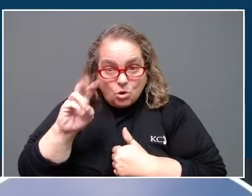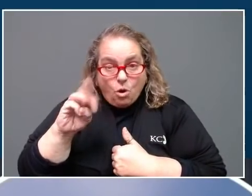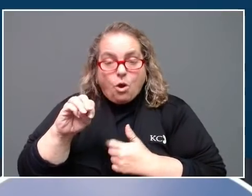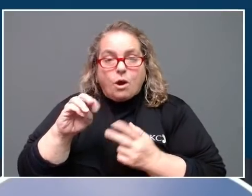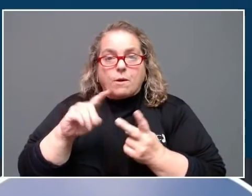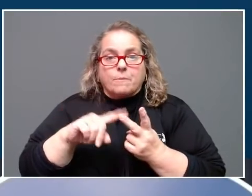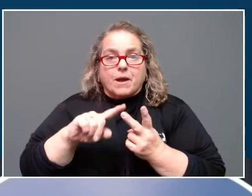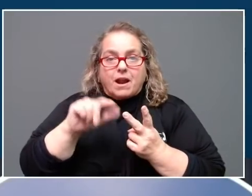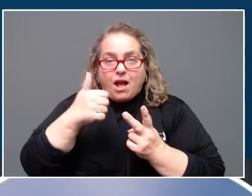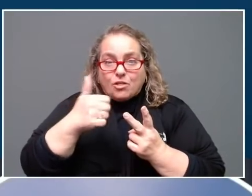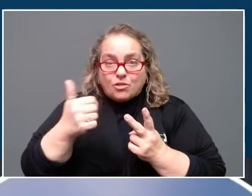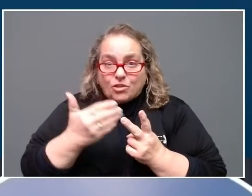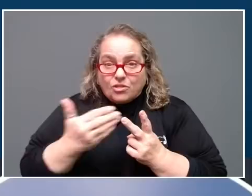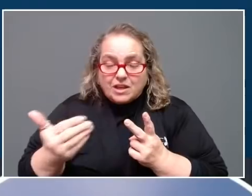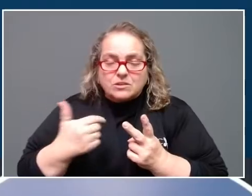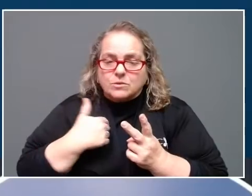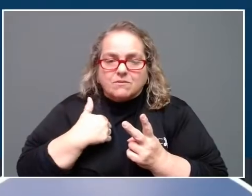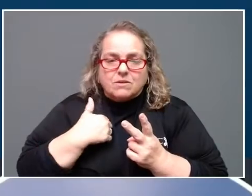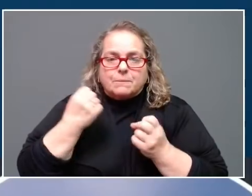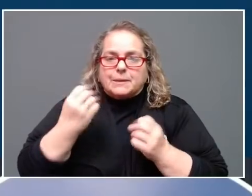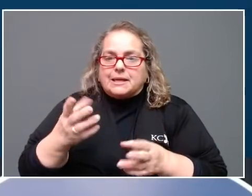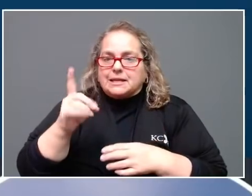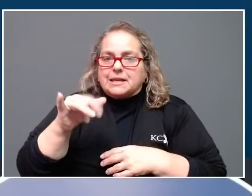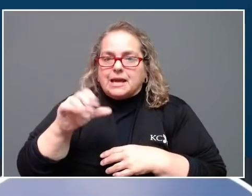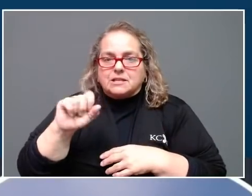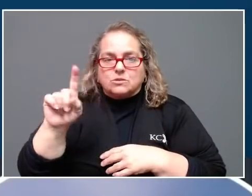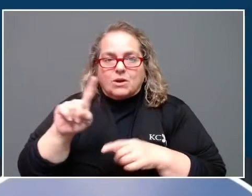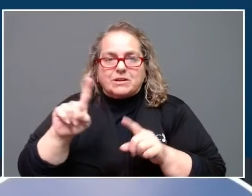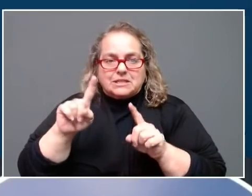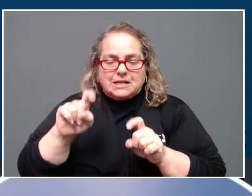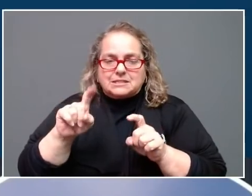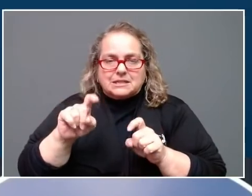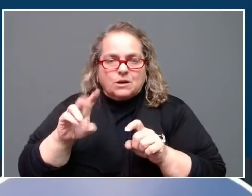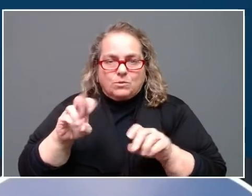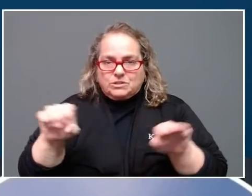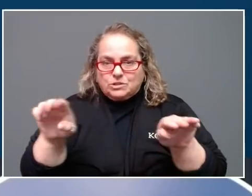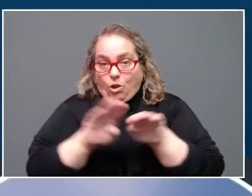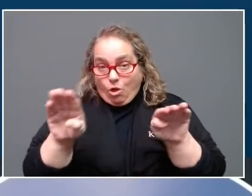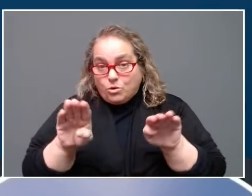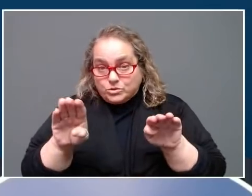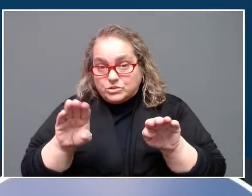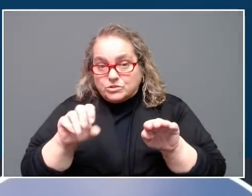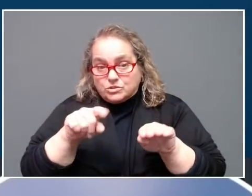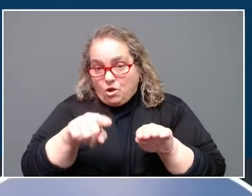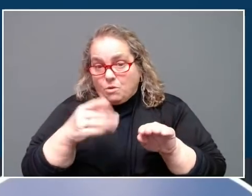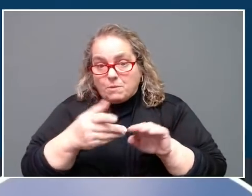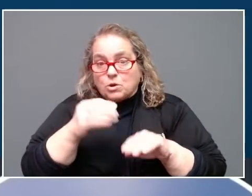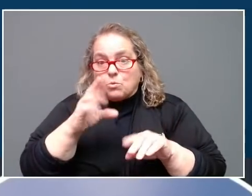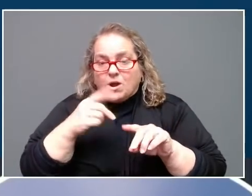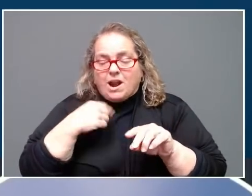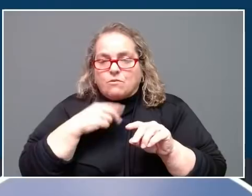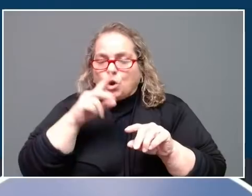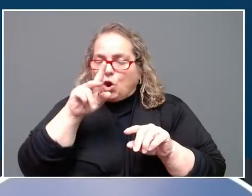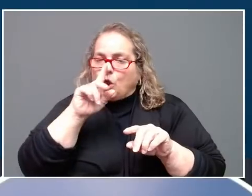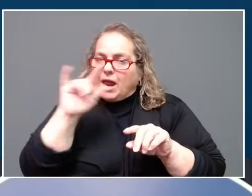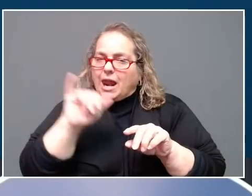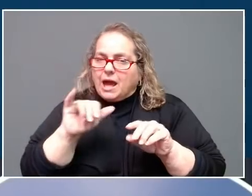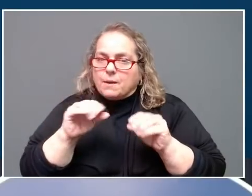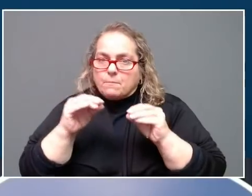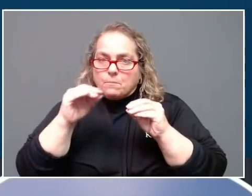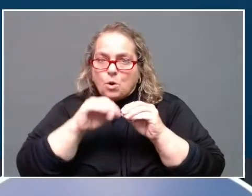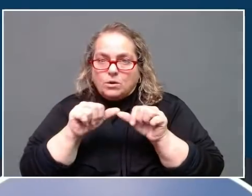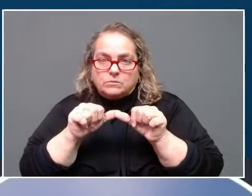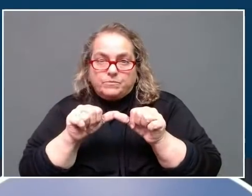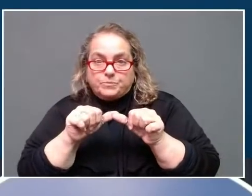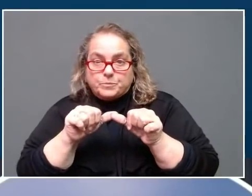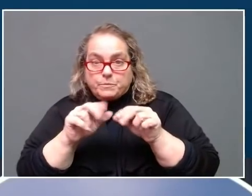we had a number of days where testing was shut down. So this probably would look like a steadier fall had we not